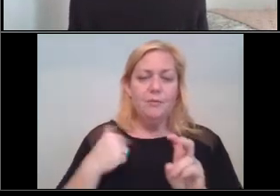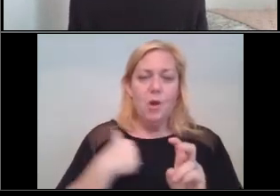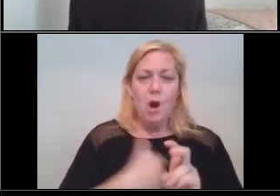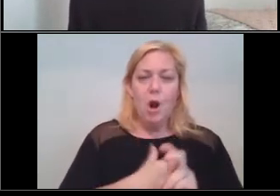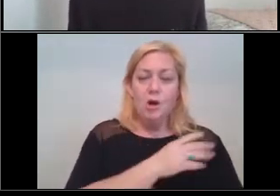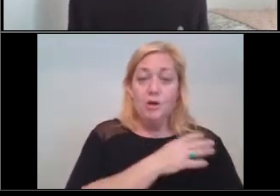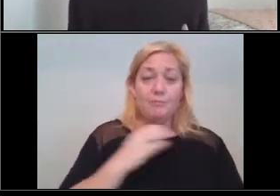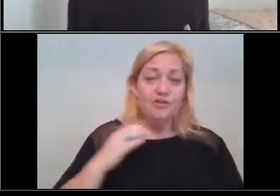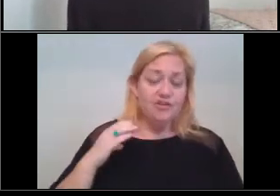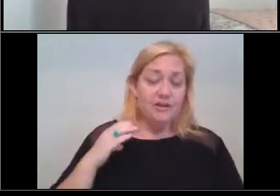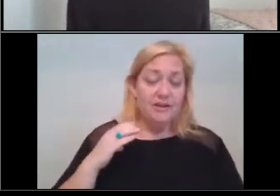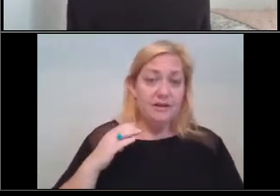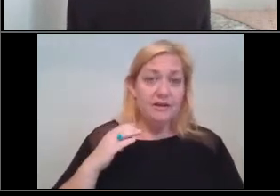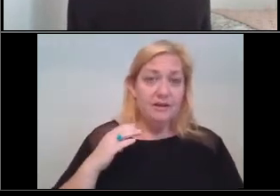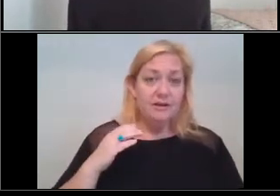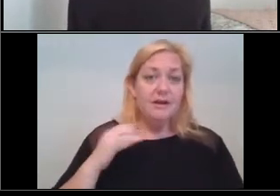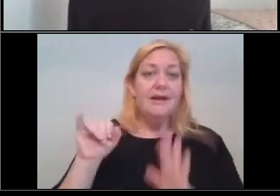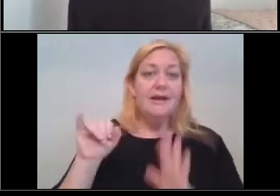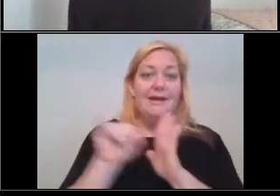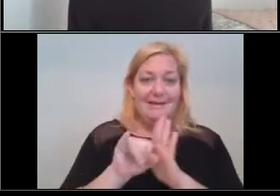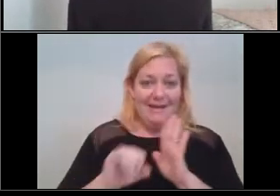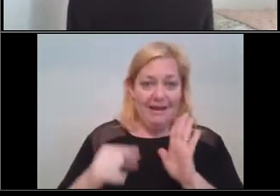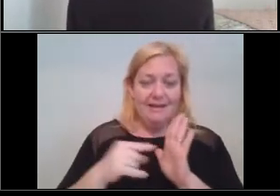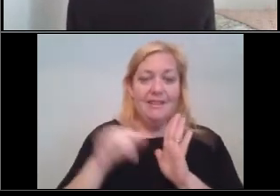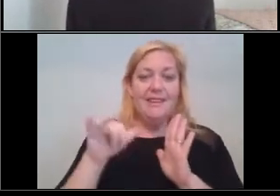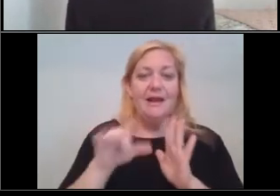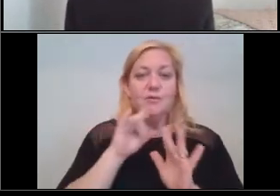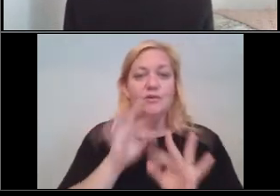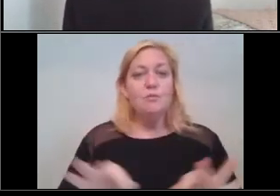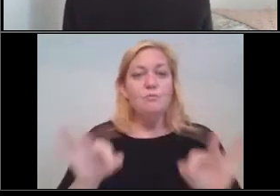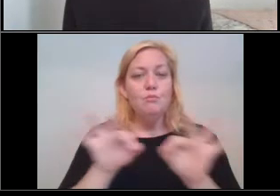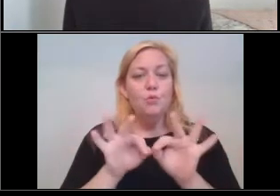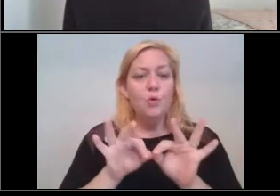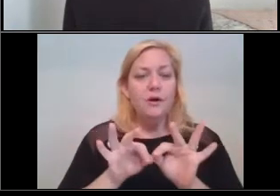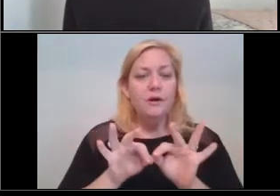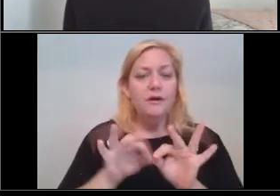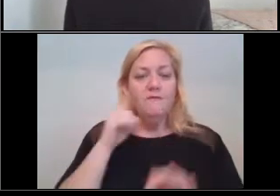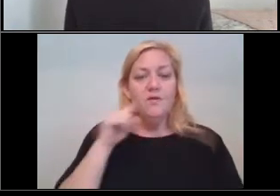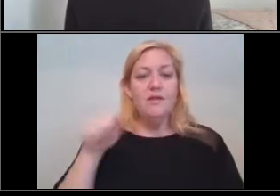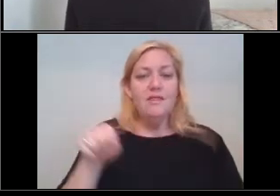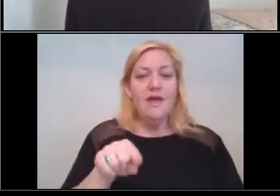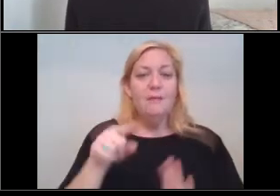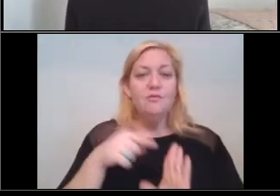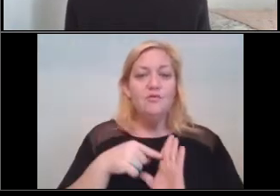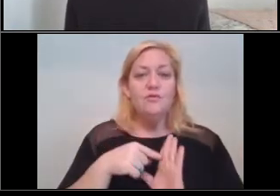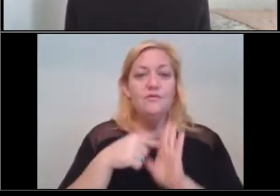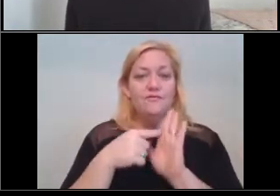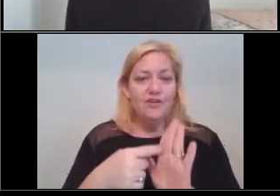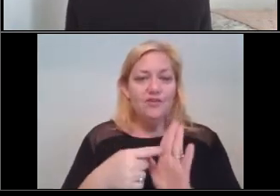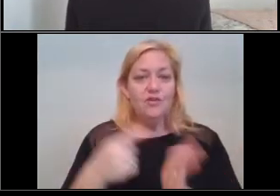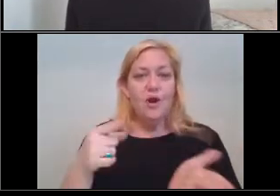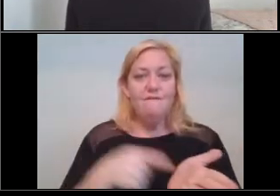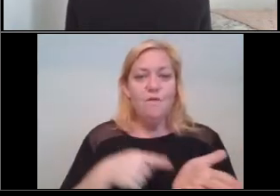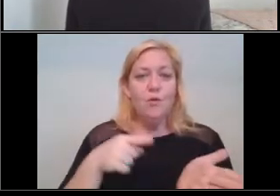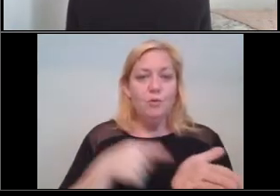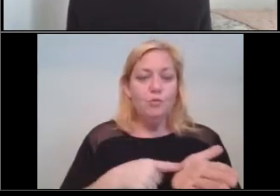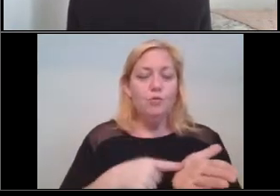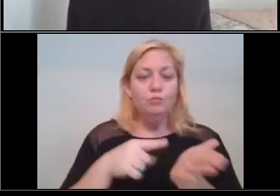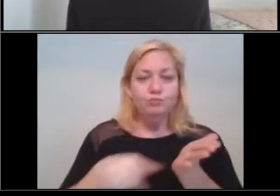commission indicated that it was important to them to feature affordable housing